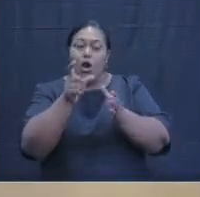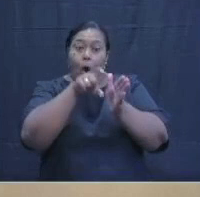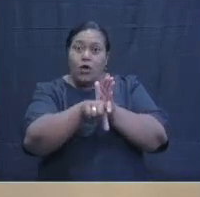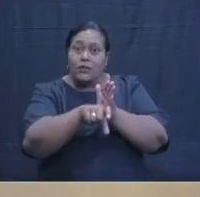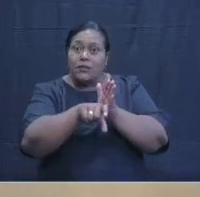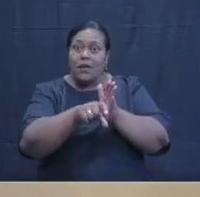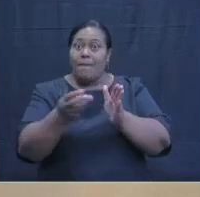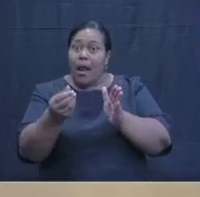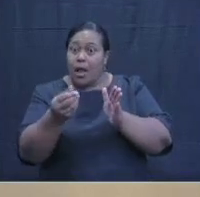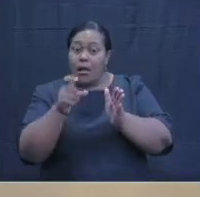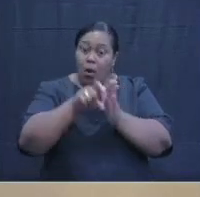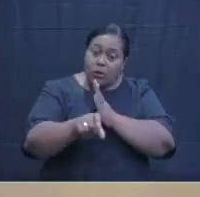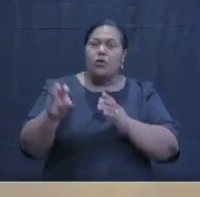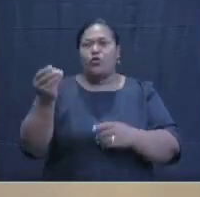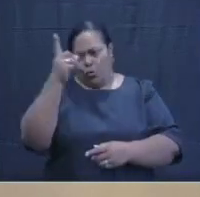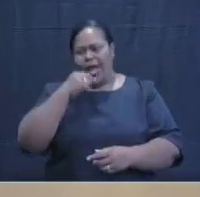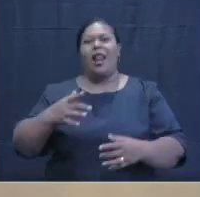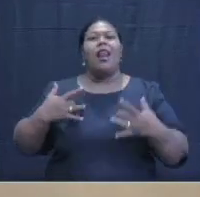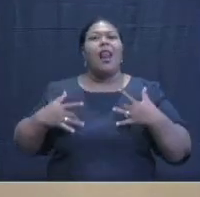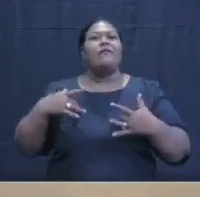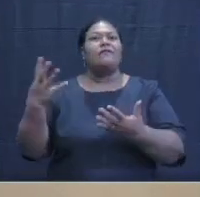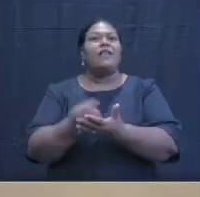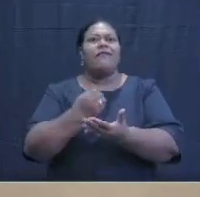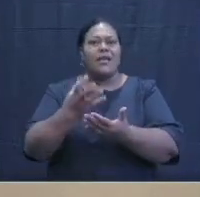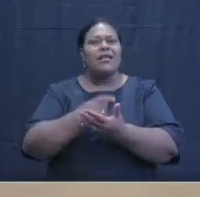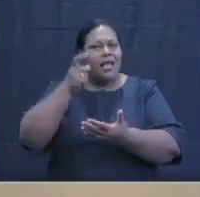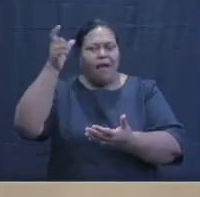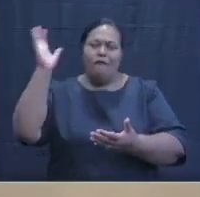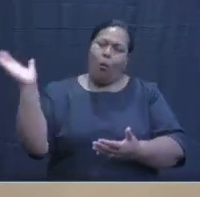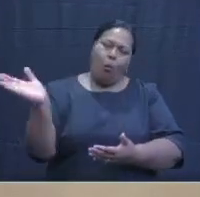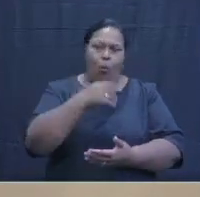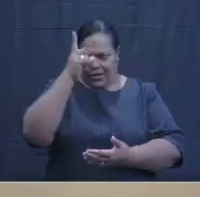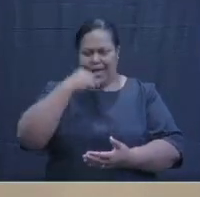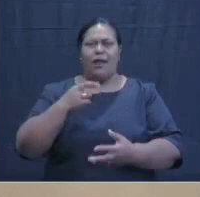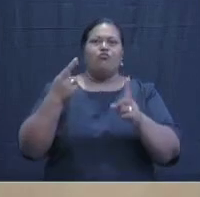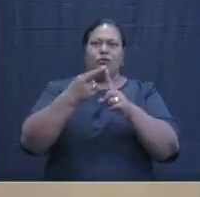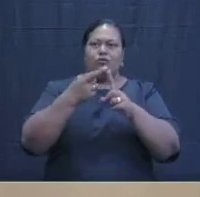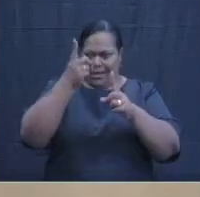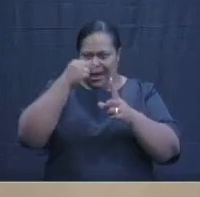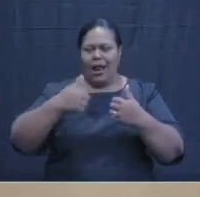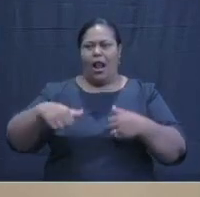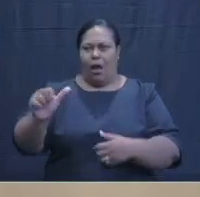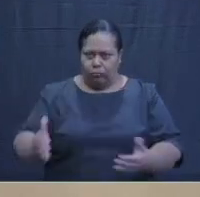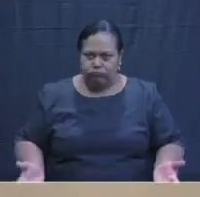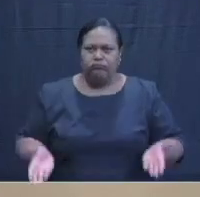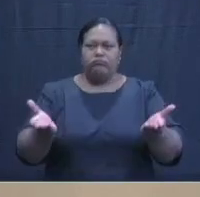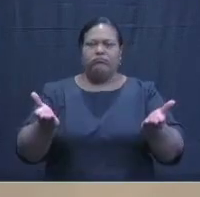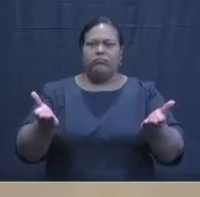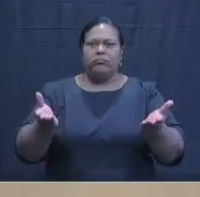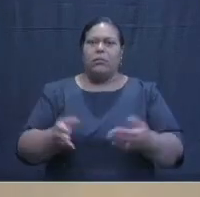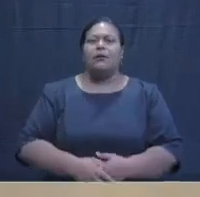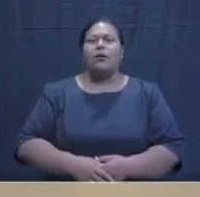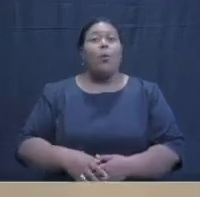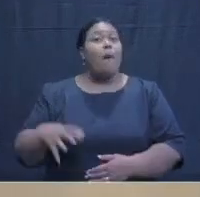that life-saving treatments are within reach for all who need them. Furthermore, we